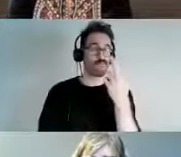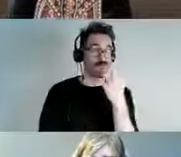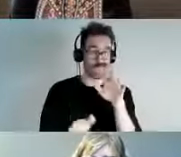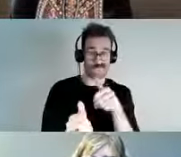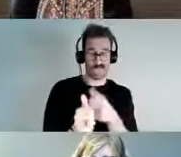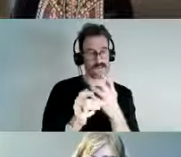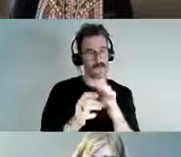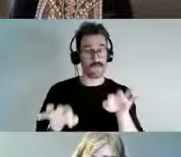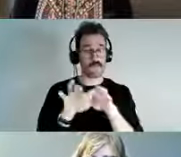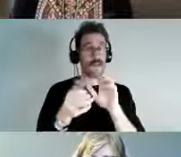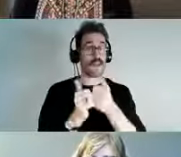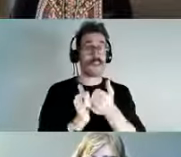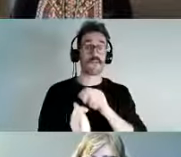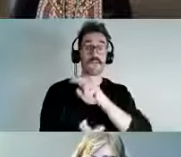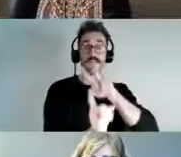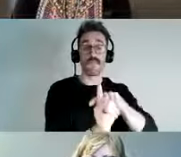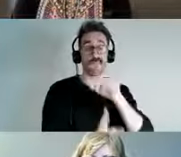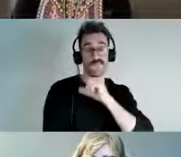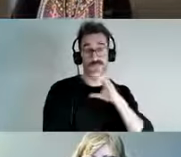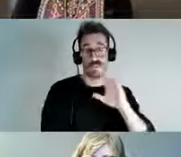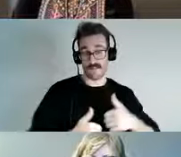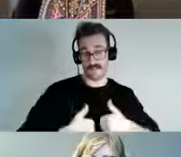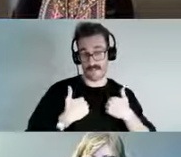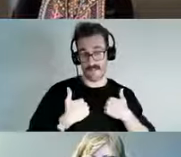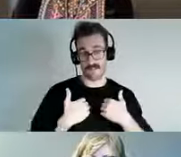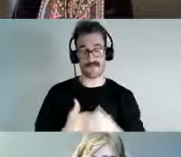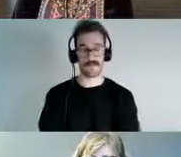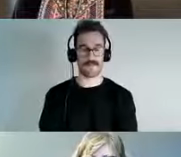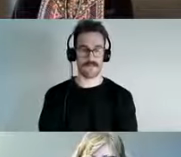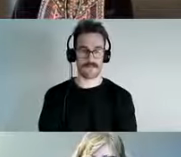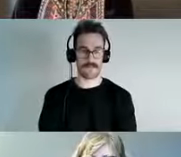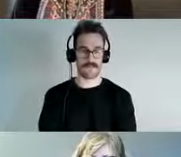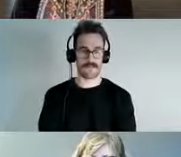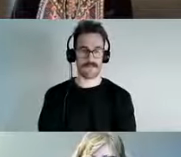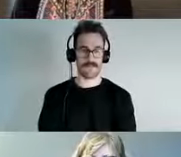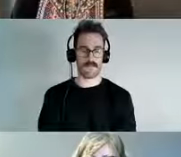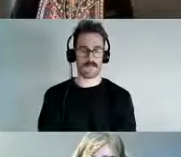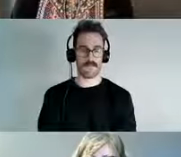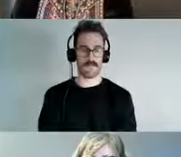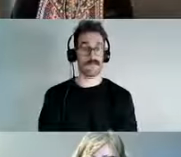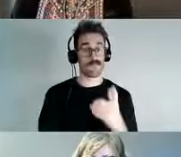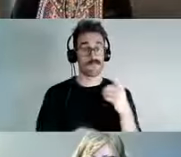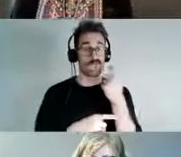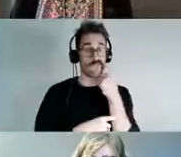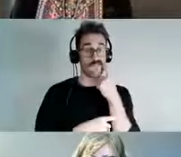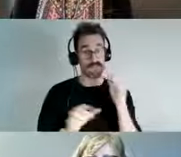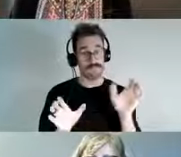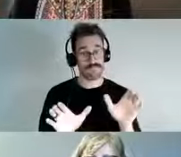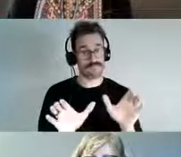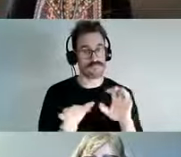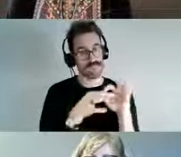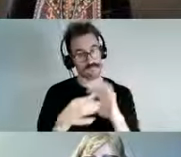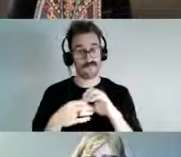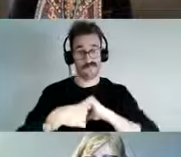it contributes to bettering the lives of older people. Our recent activism, which is directly linked to the pandemic,